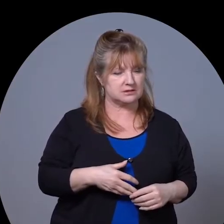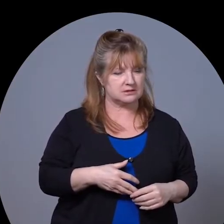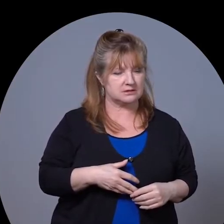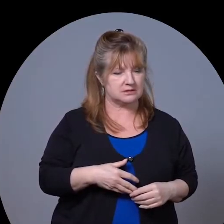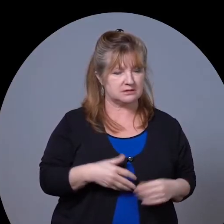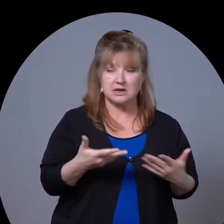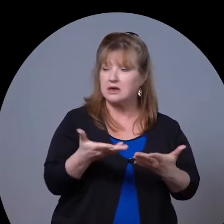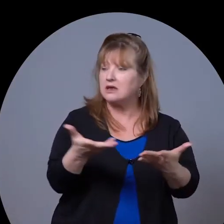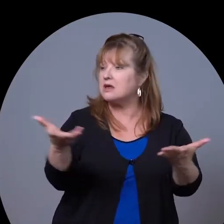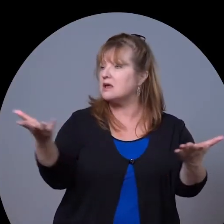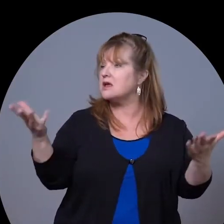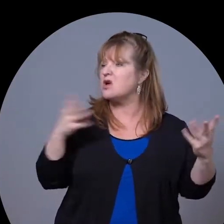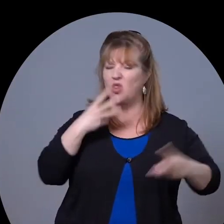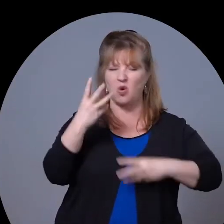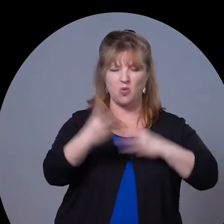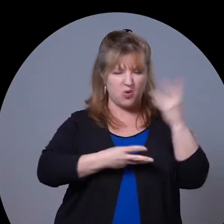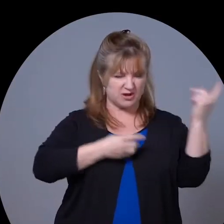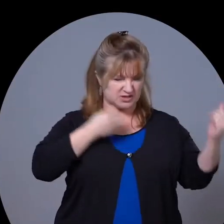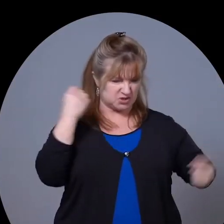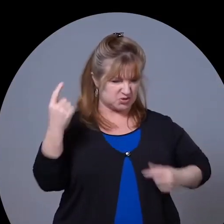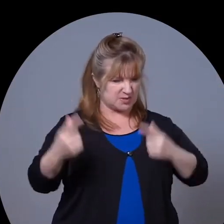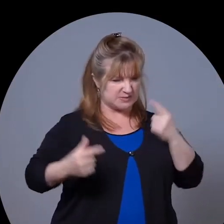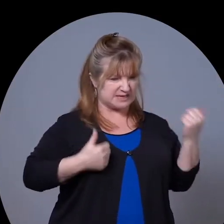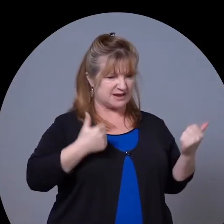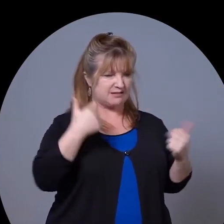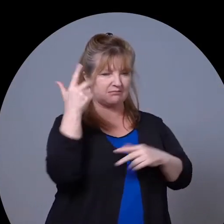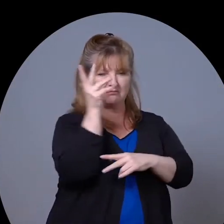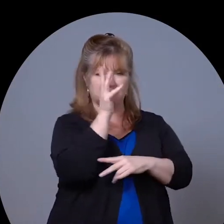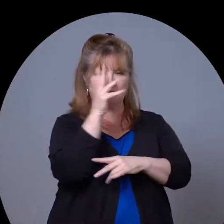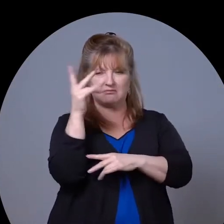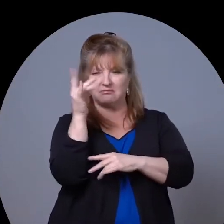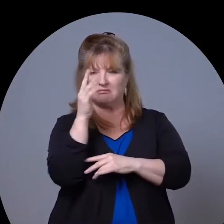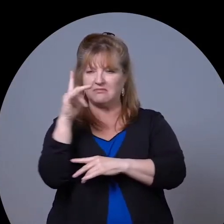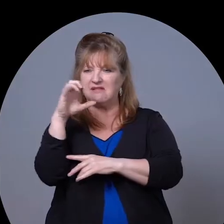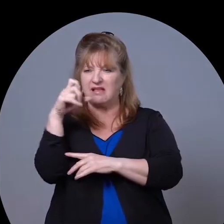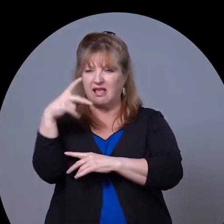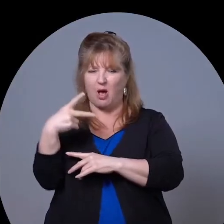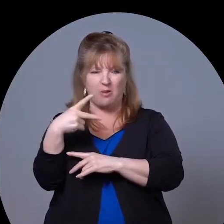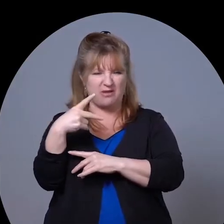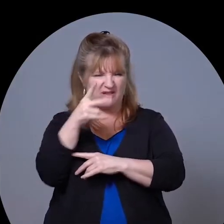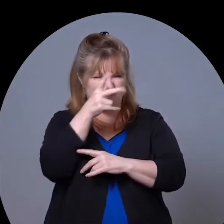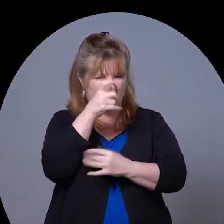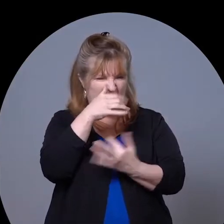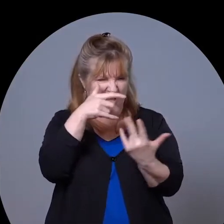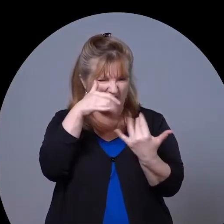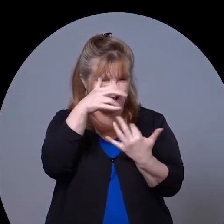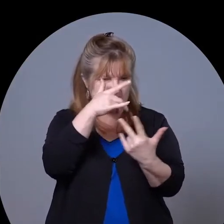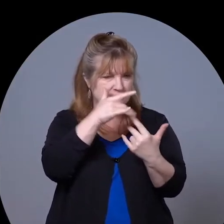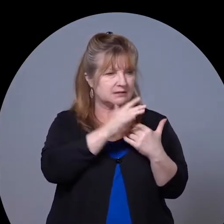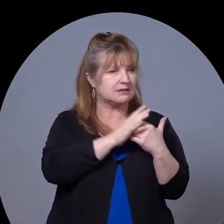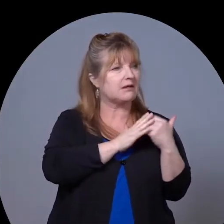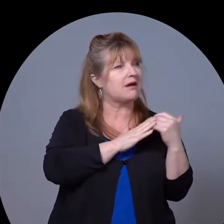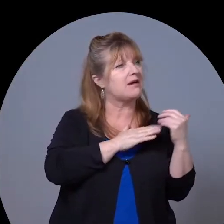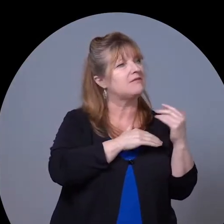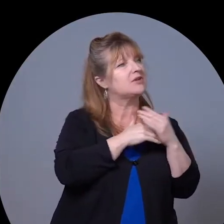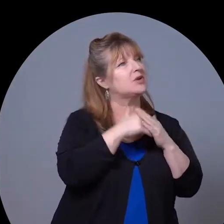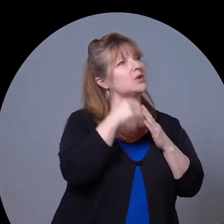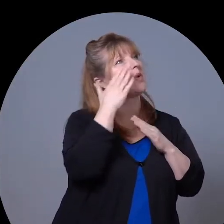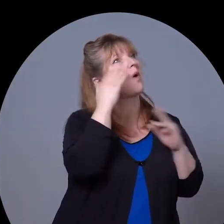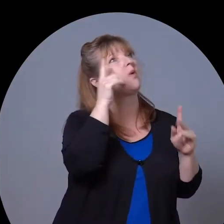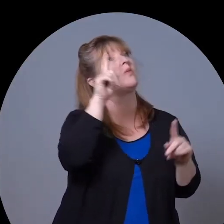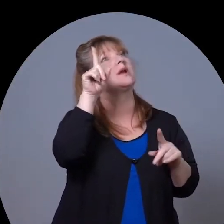Here, the world strips itself to kelp, teeming with flies. It comforts me, knowing